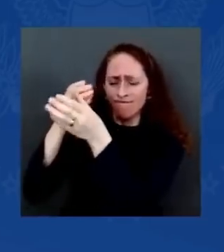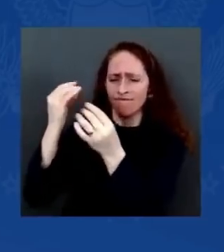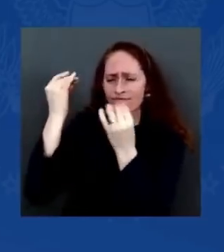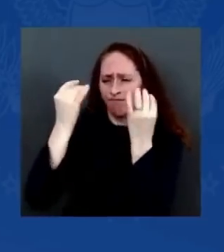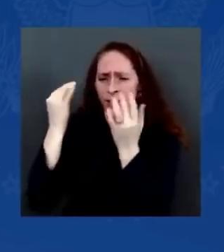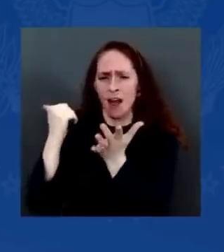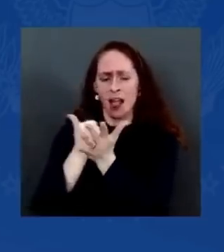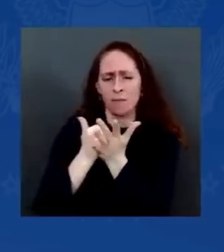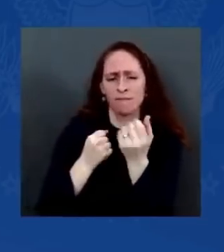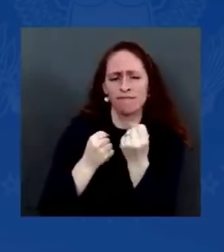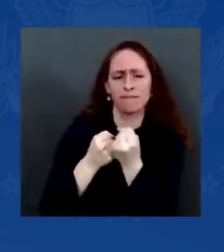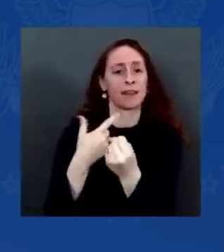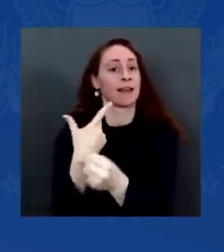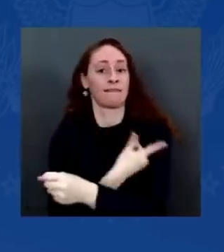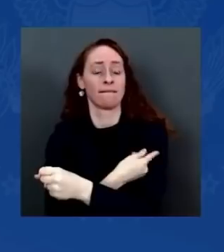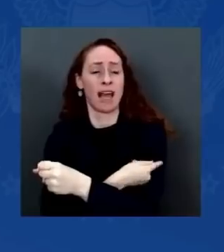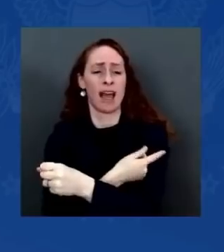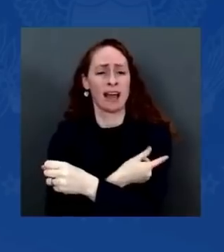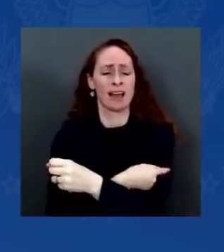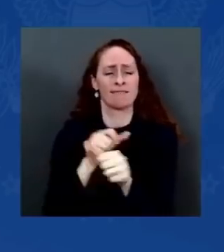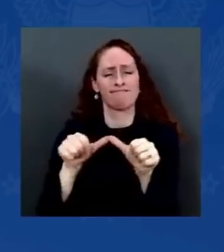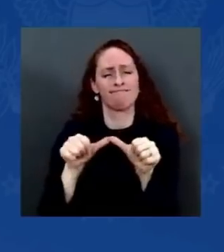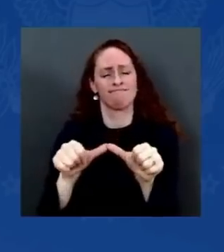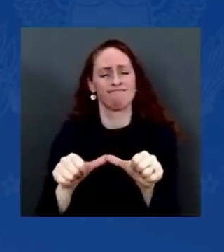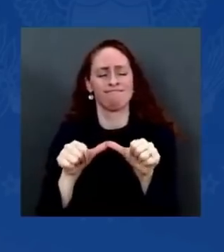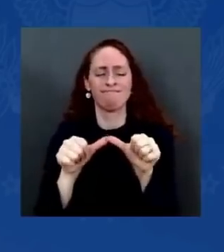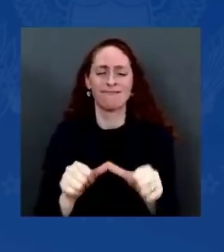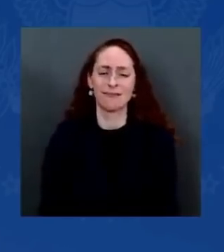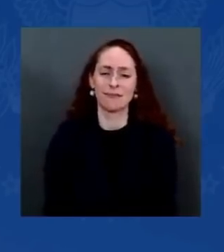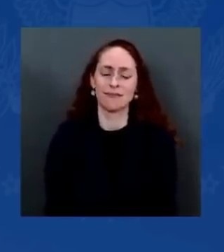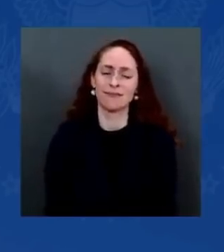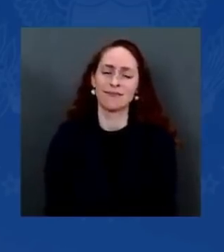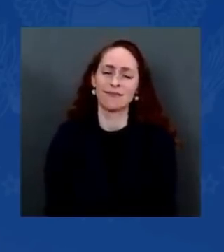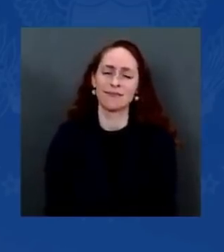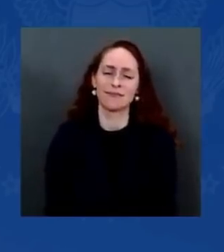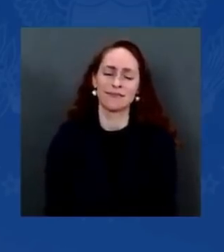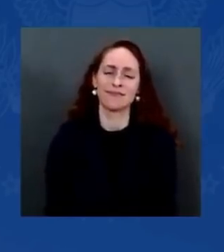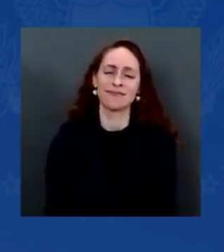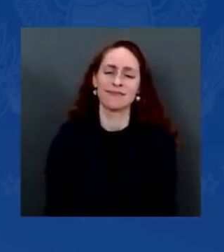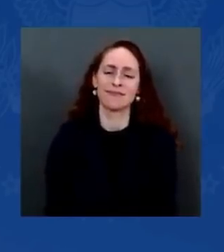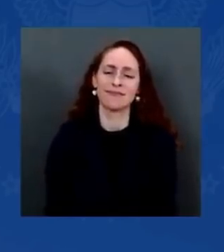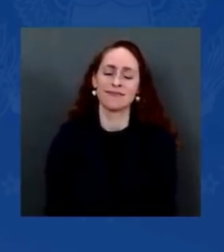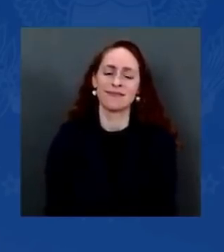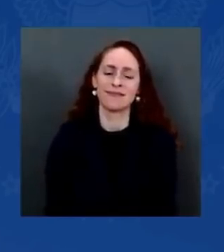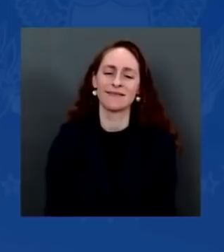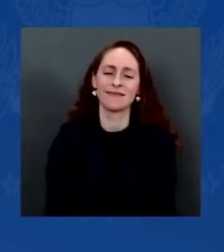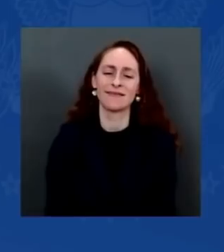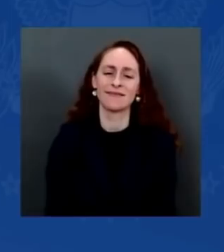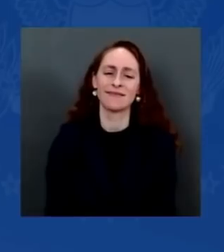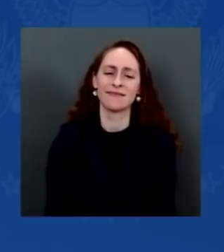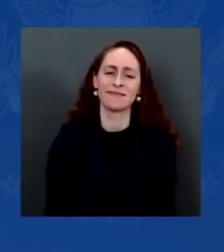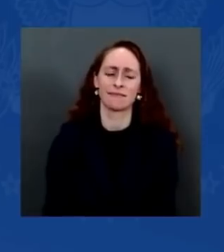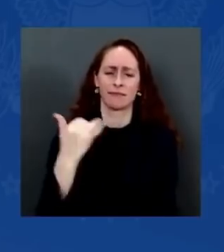some questions that lay out the steps the Vice President and I are taking to prepare for the rising number of cases